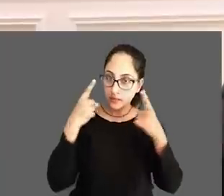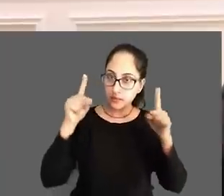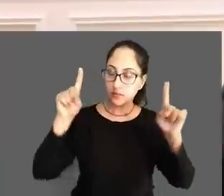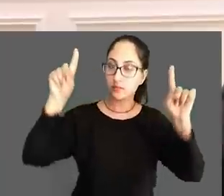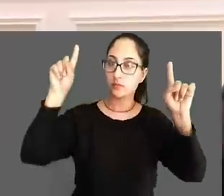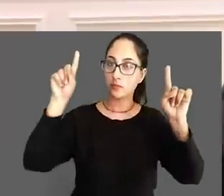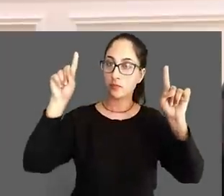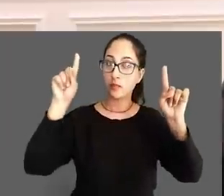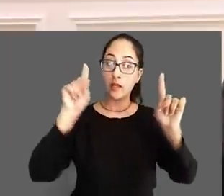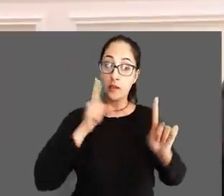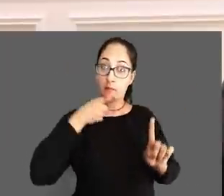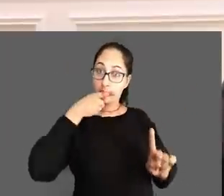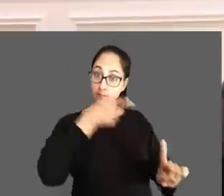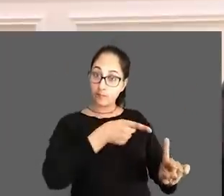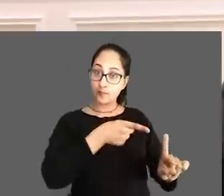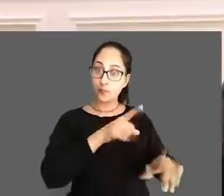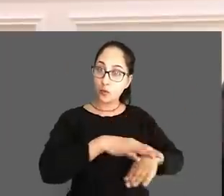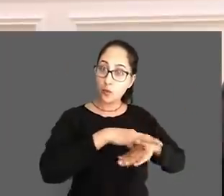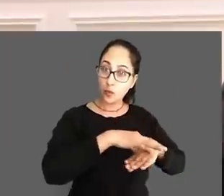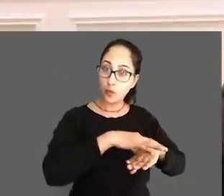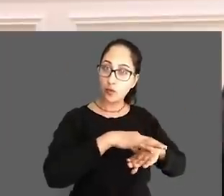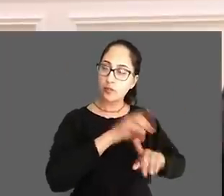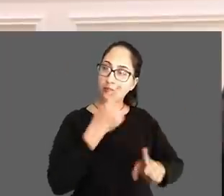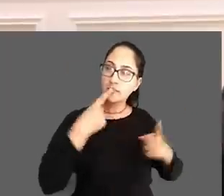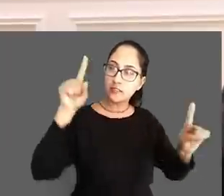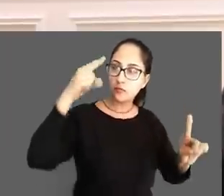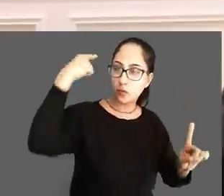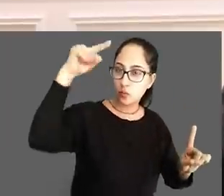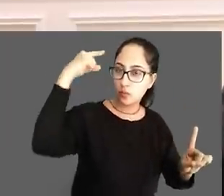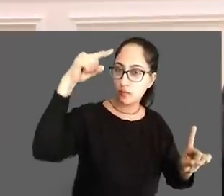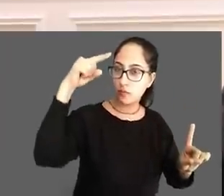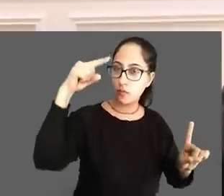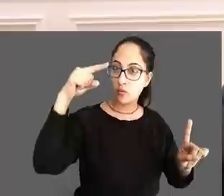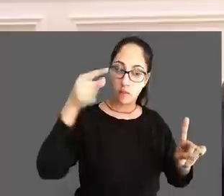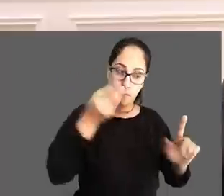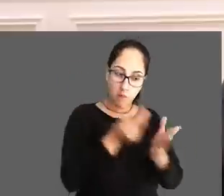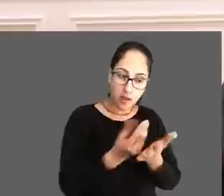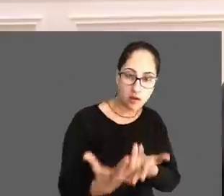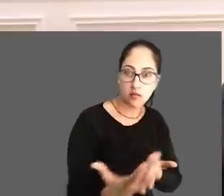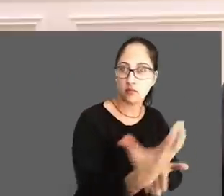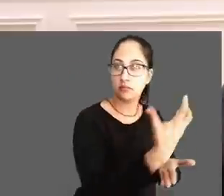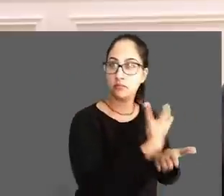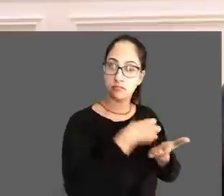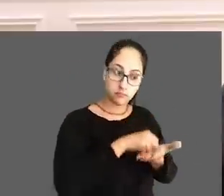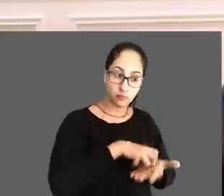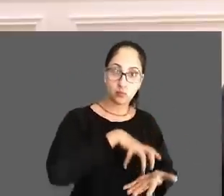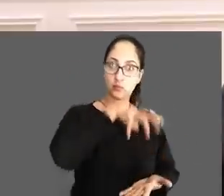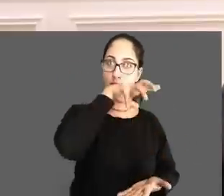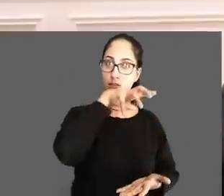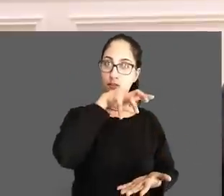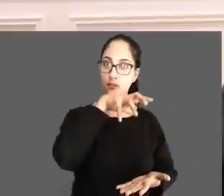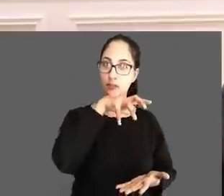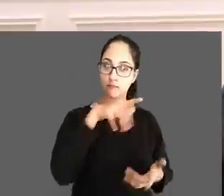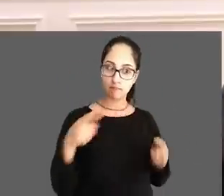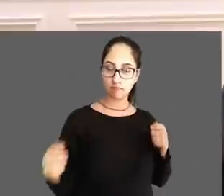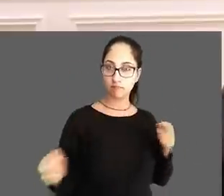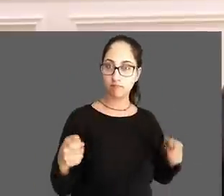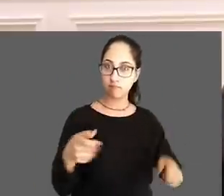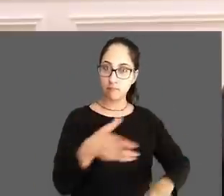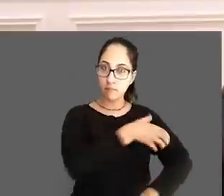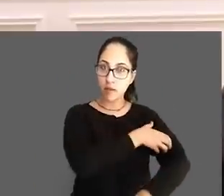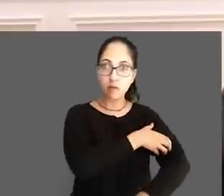others. And I think the last point that is important to touch on is the fact